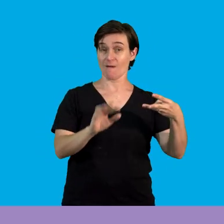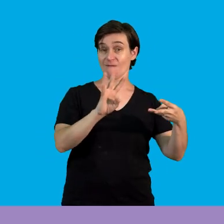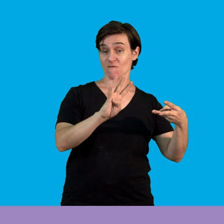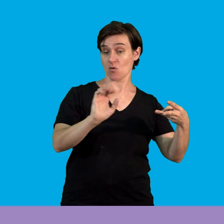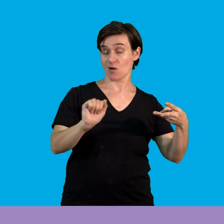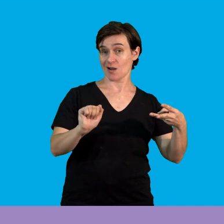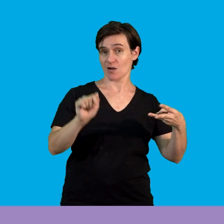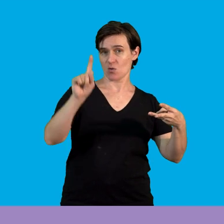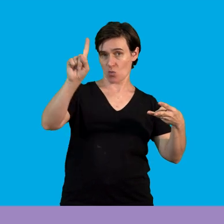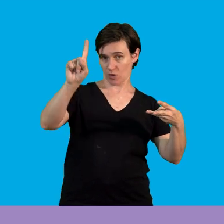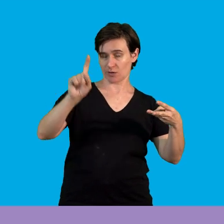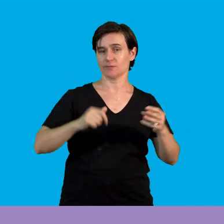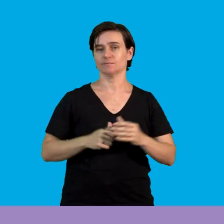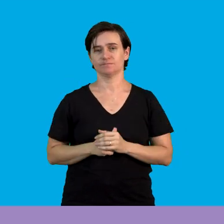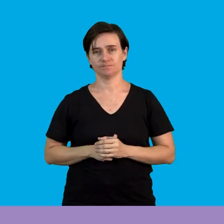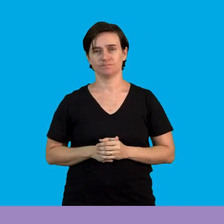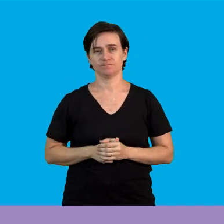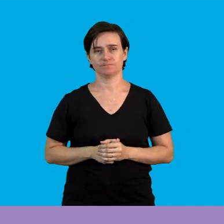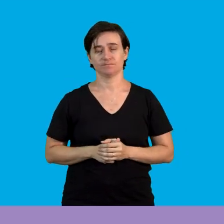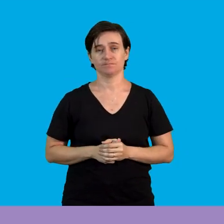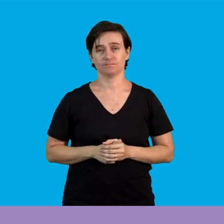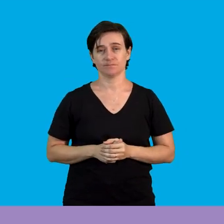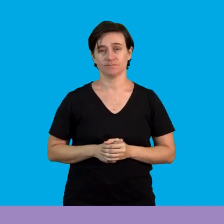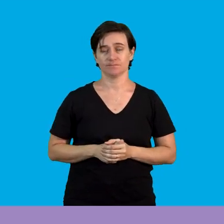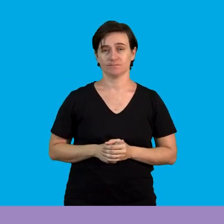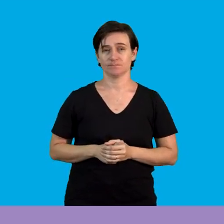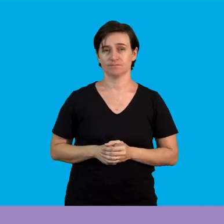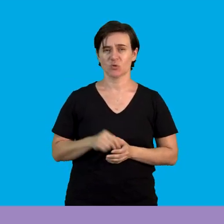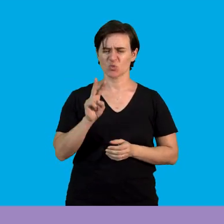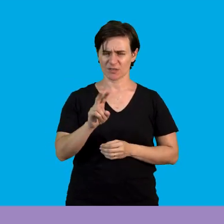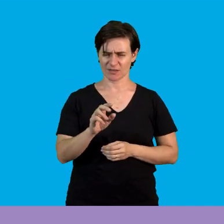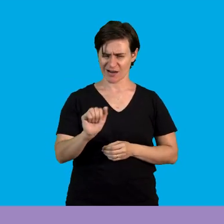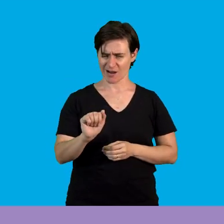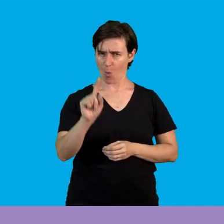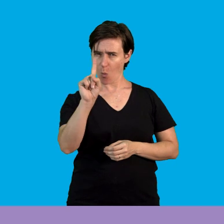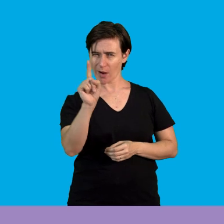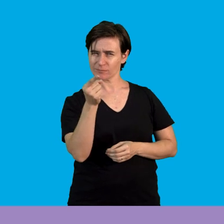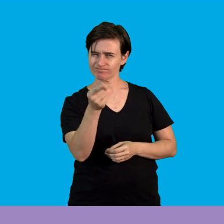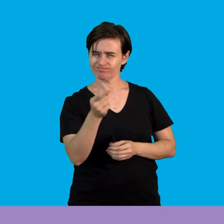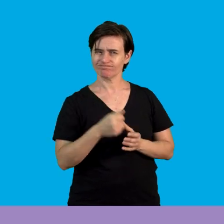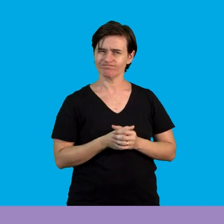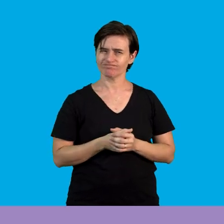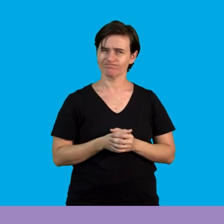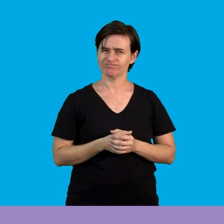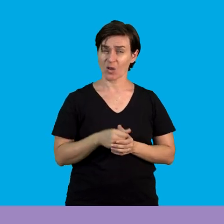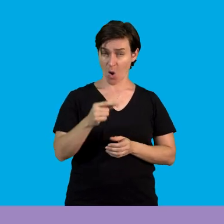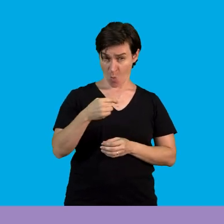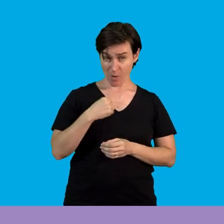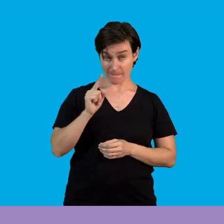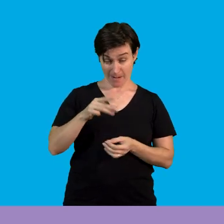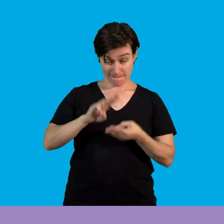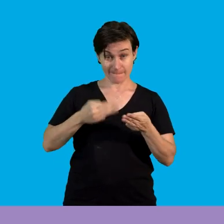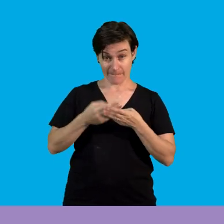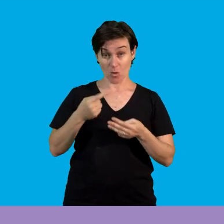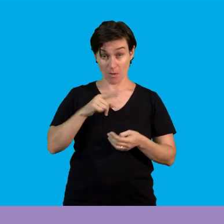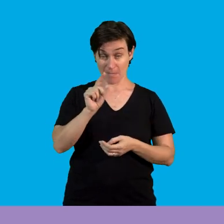question is 4a raised to the exponent 1. When we have a question like that, we know that mathematically we